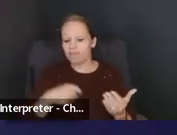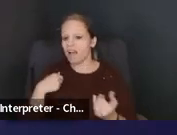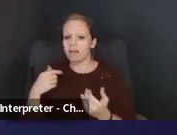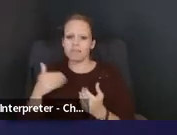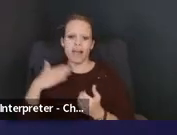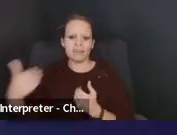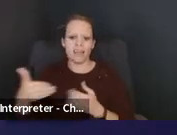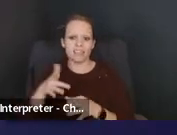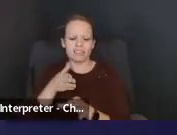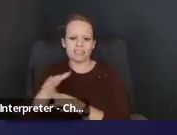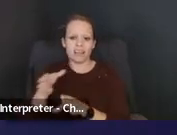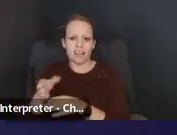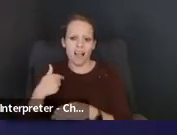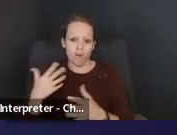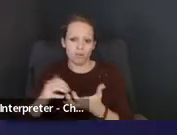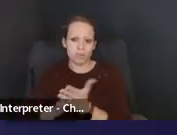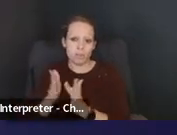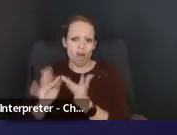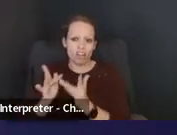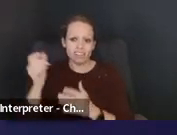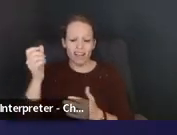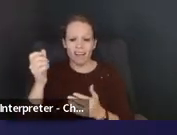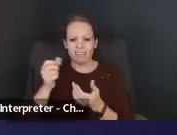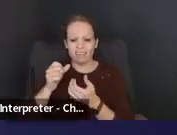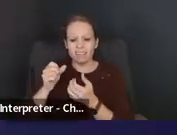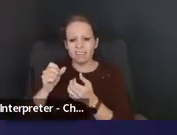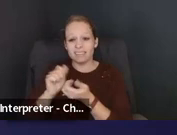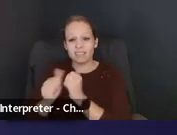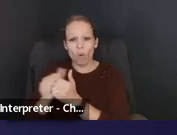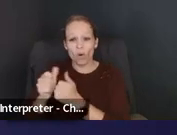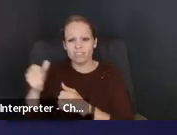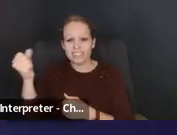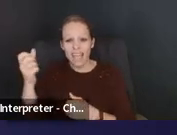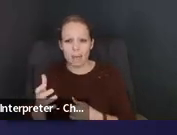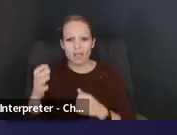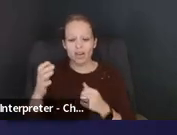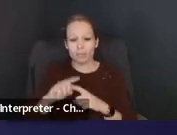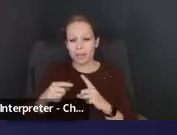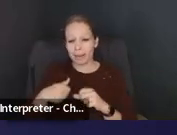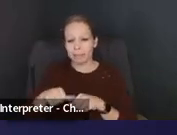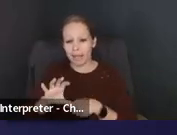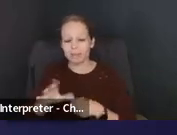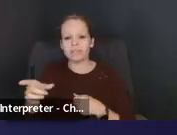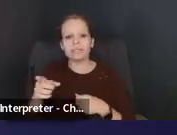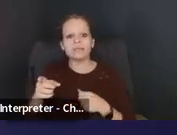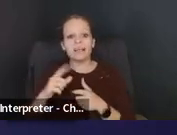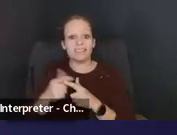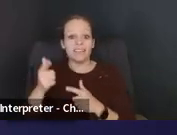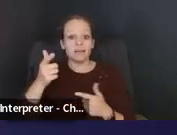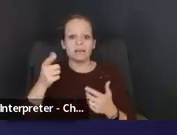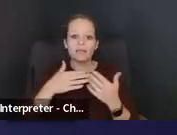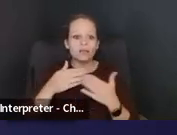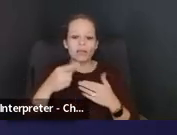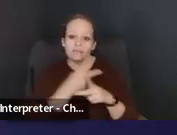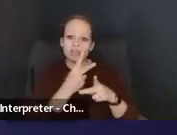next career. I'm just not very good at it. But that's the dream job, and then you go find a way to get paid for it. The other way is you